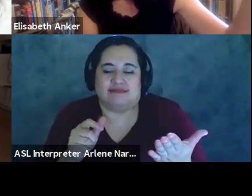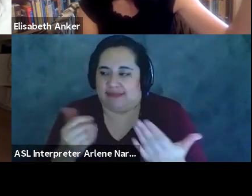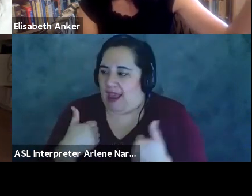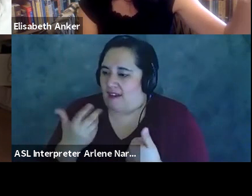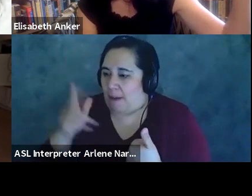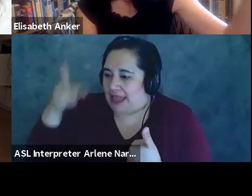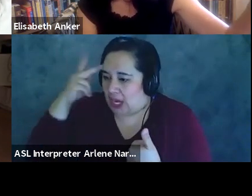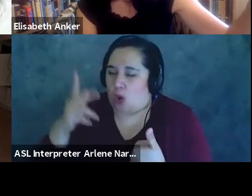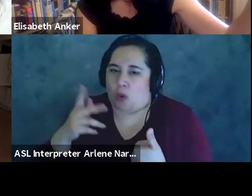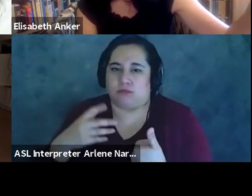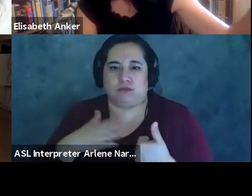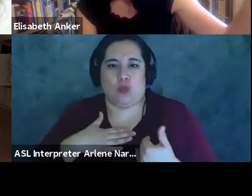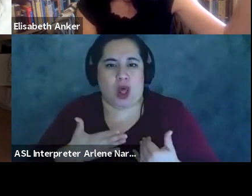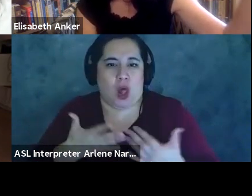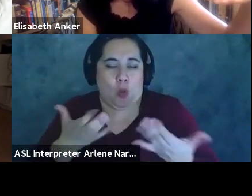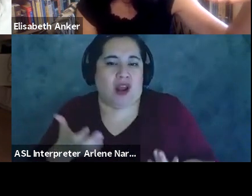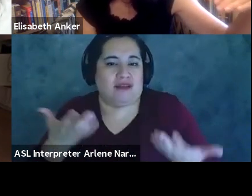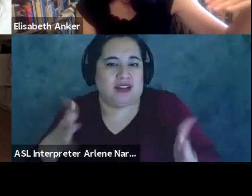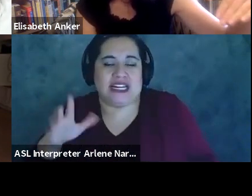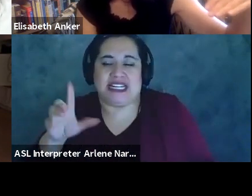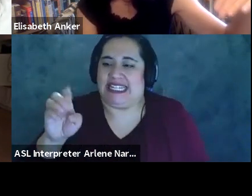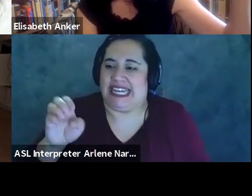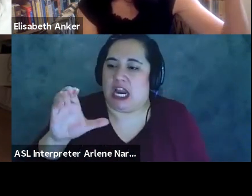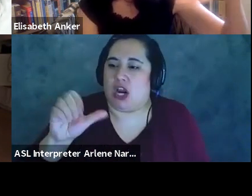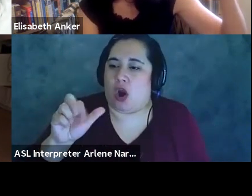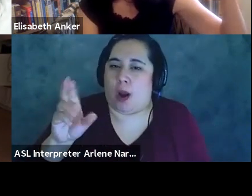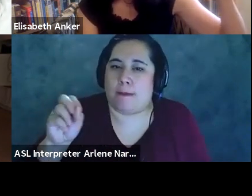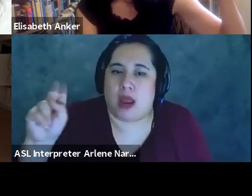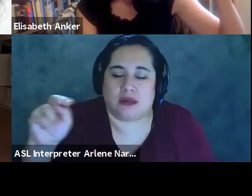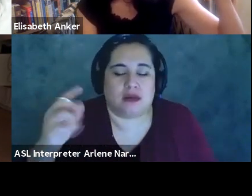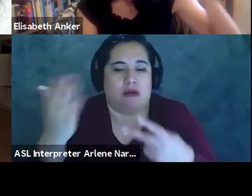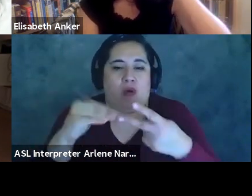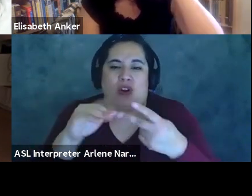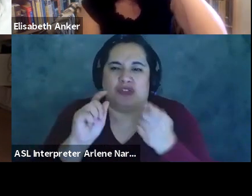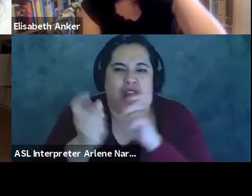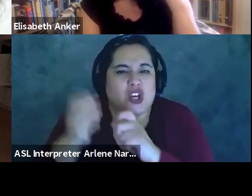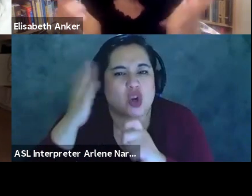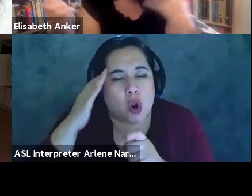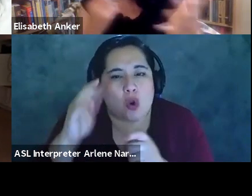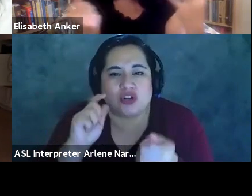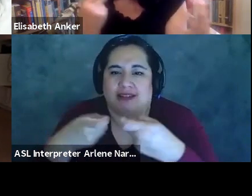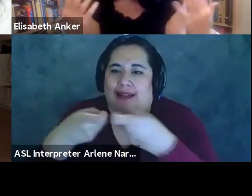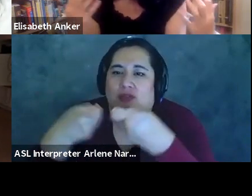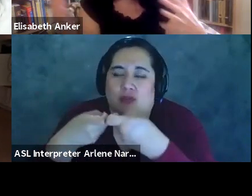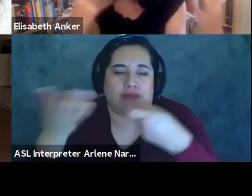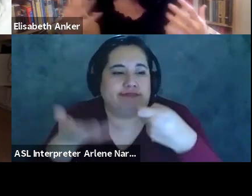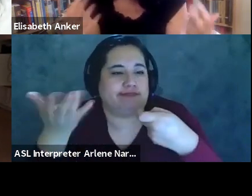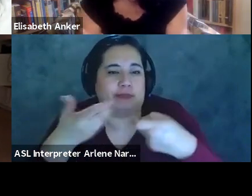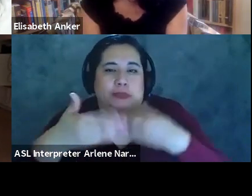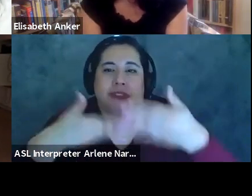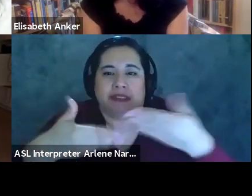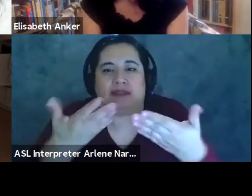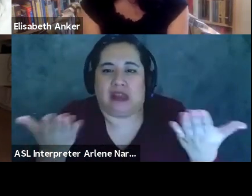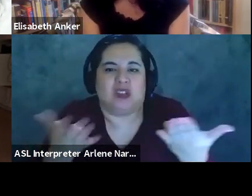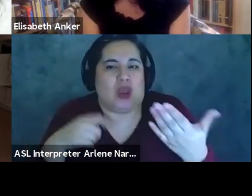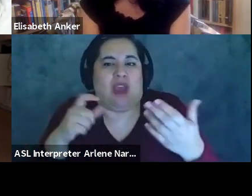the political will to decarbonize and to, and change our, electrical, processes and things